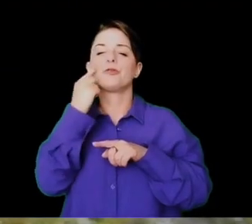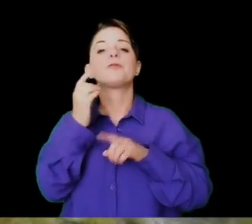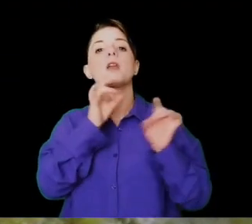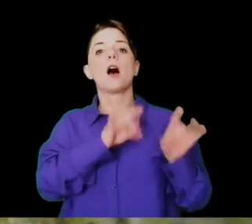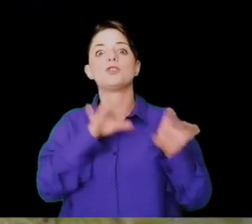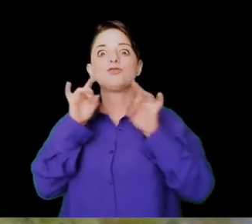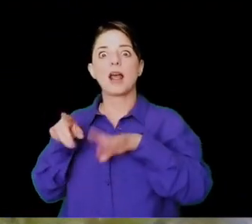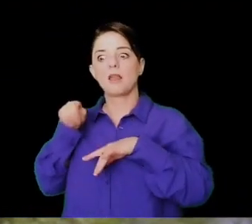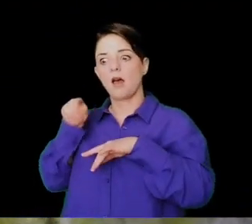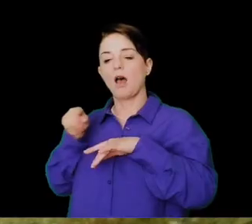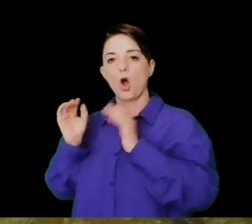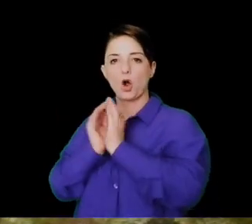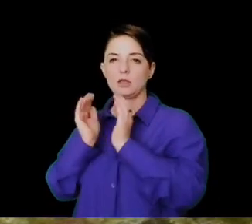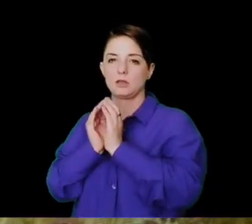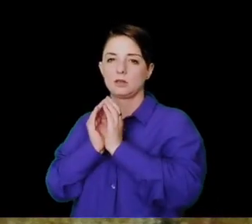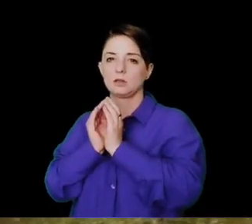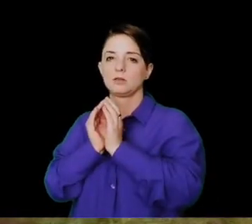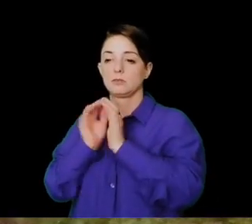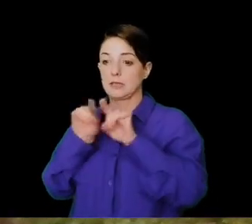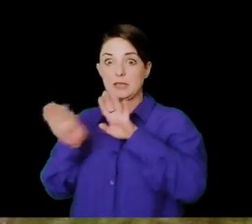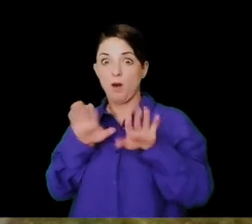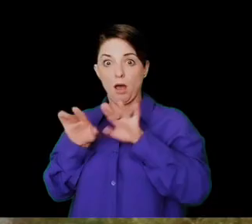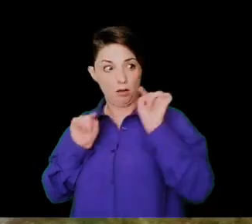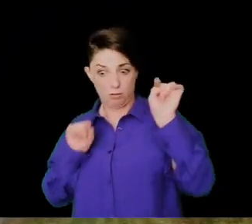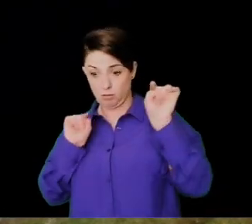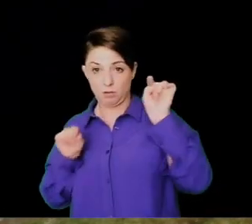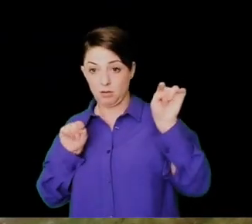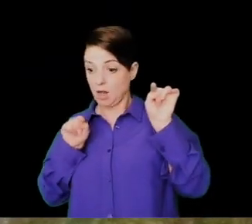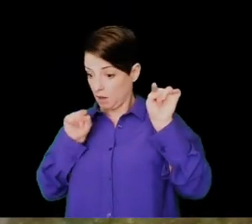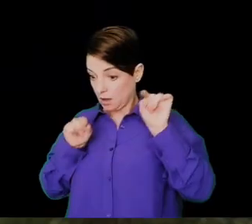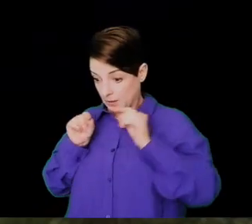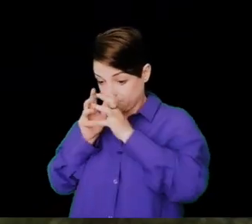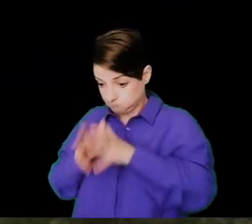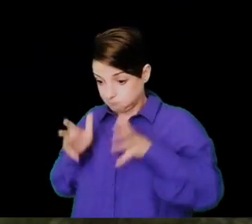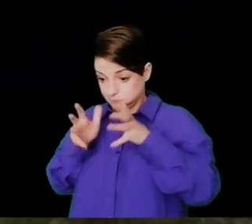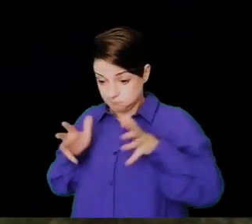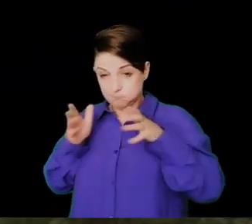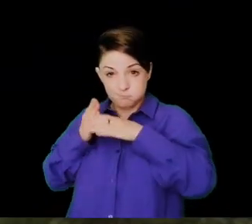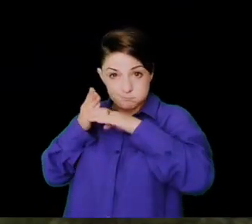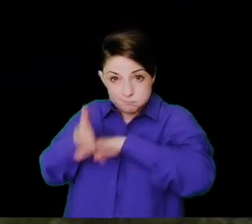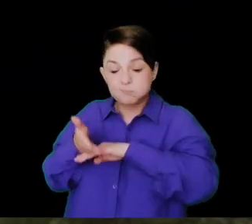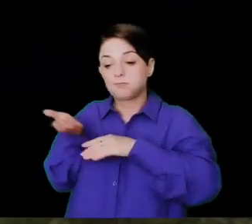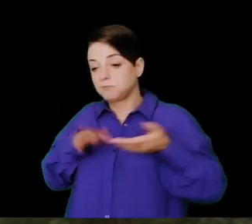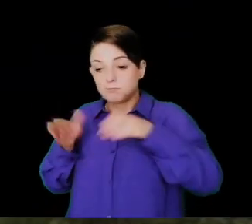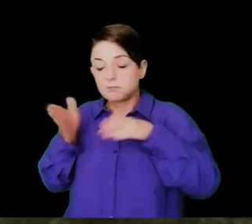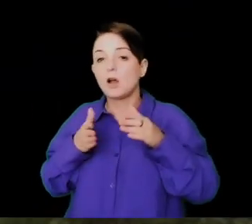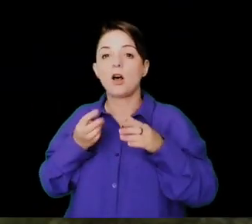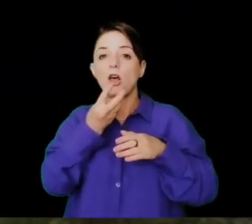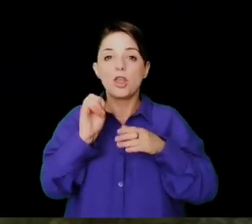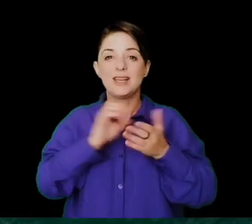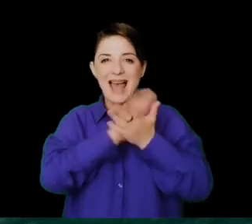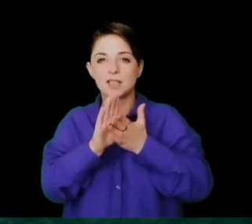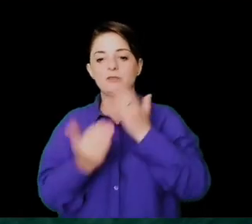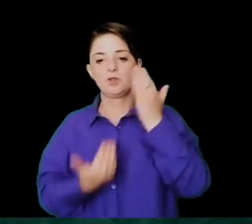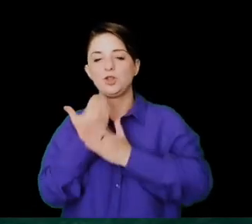In Australia, people have been working with an almost identical species of oyster to our Solent ones. They've been rapidly ramping up restoration efforts,